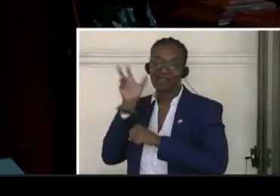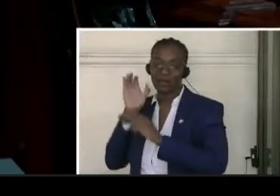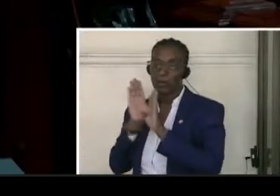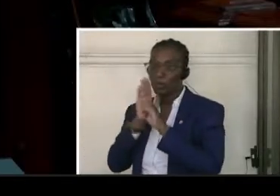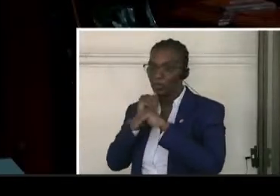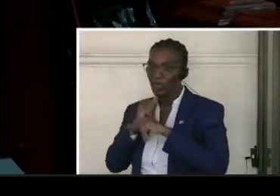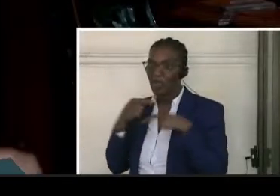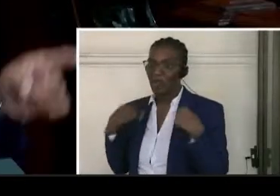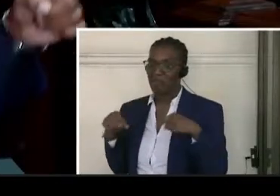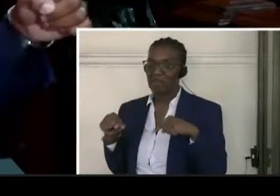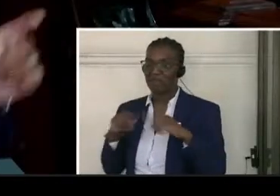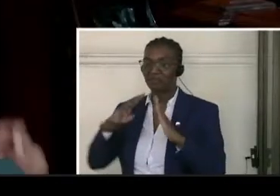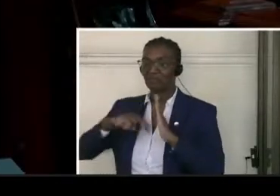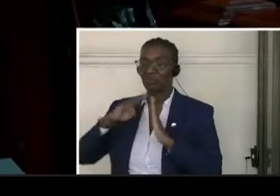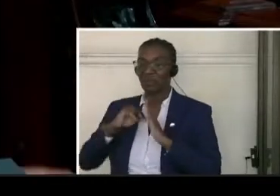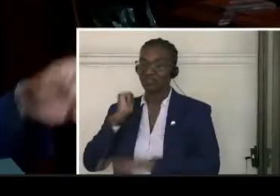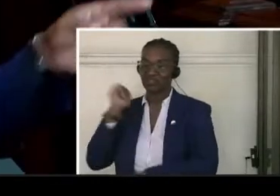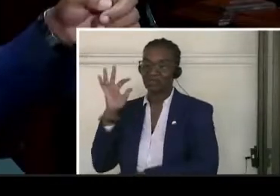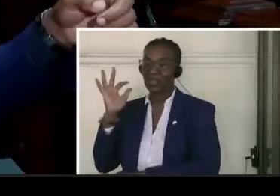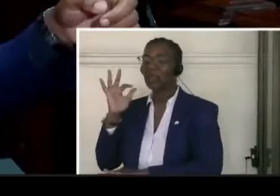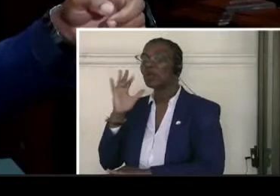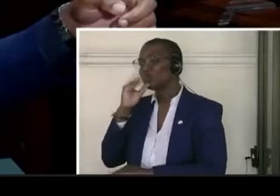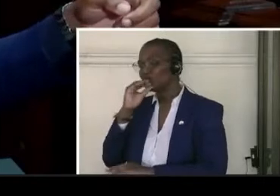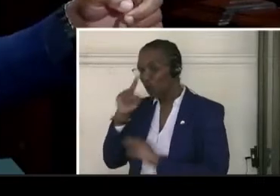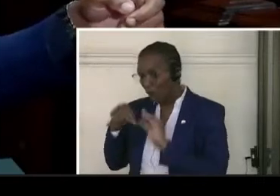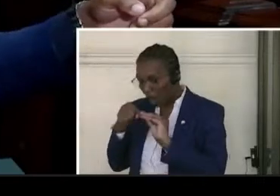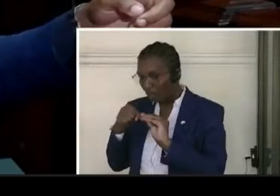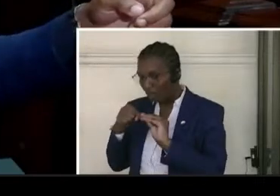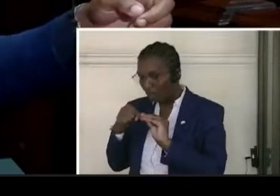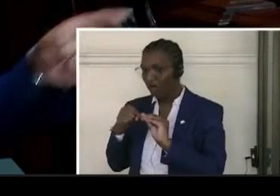panicking. So read the speech. So you address